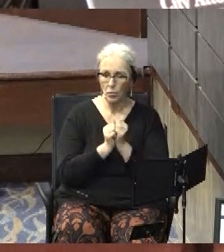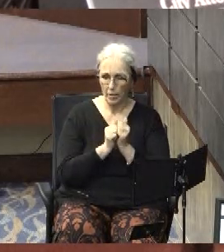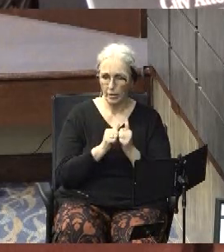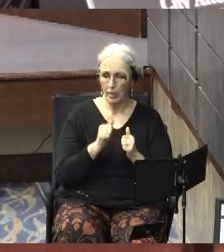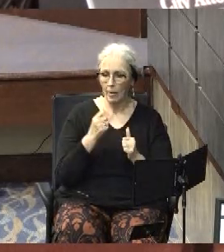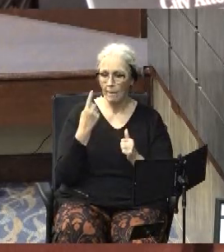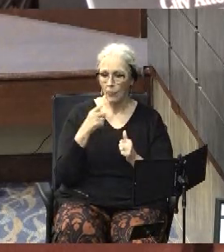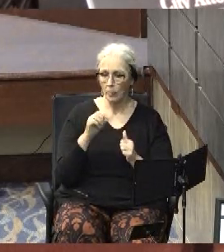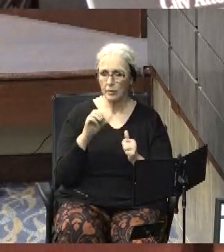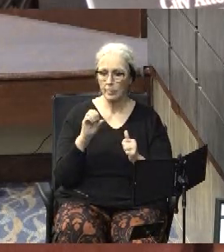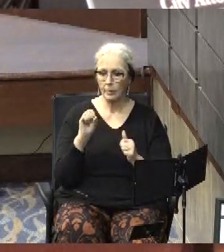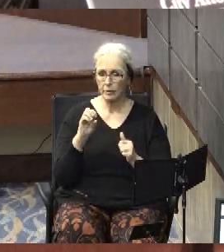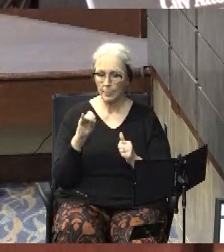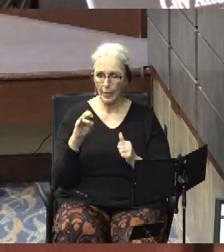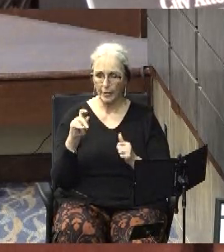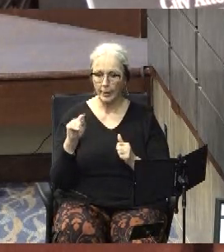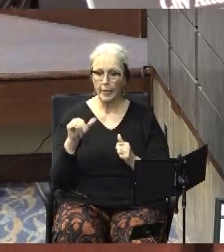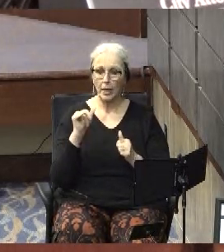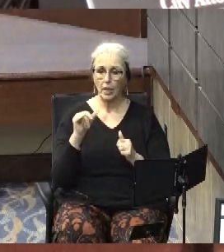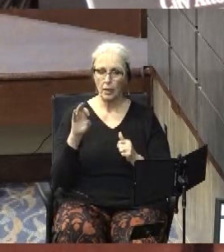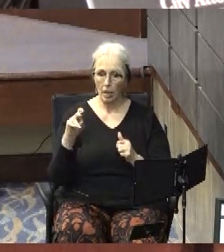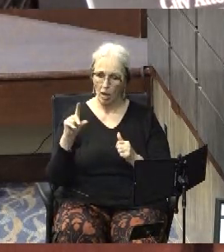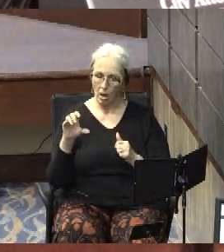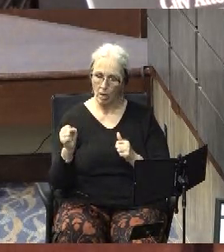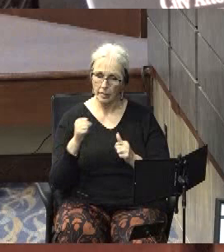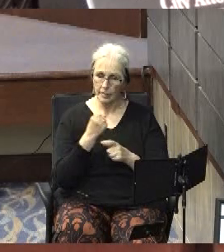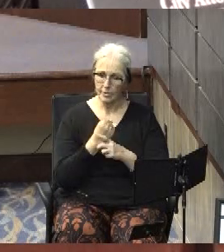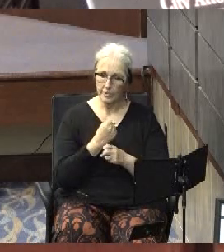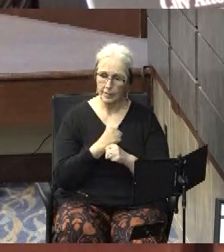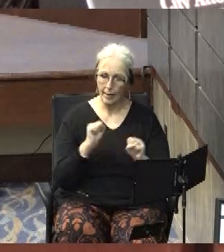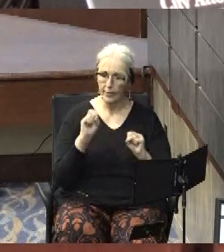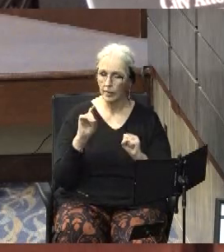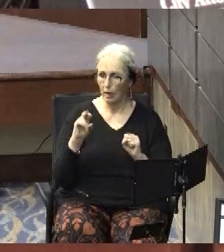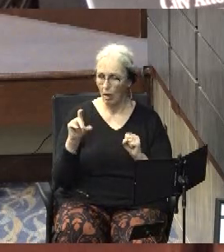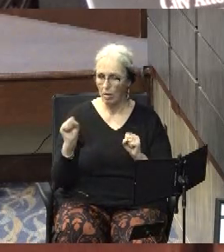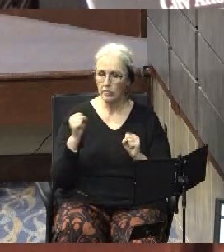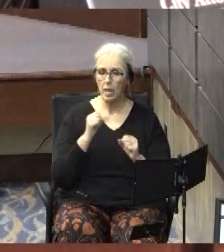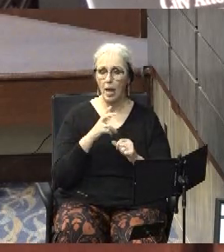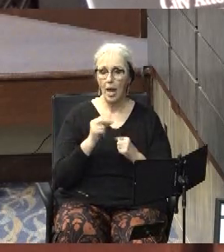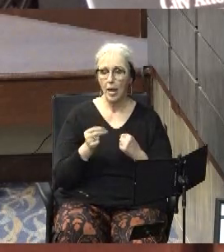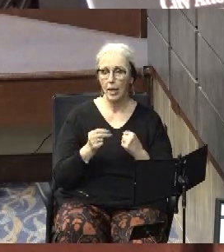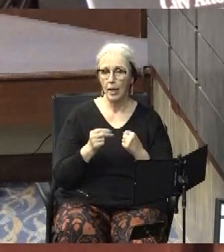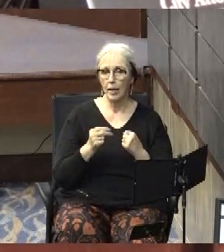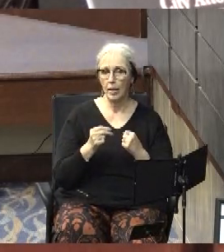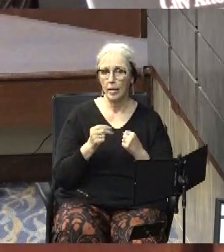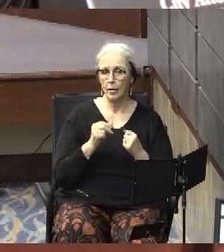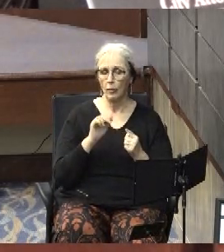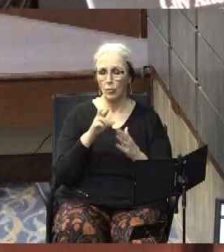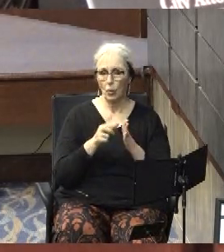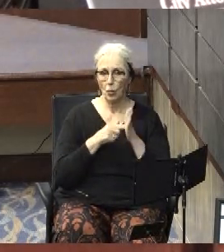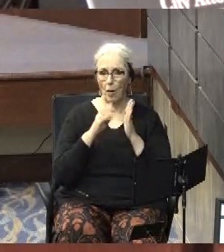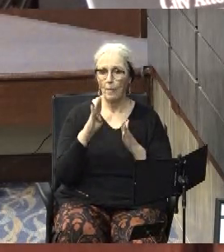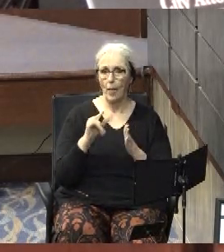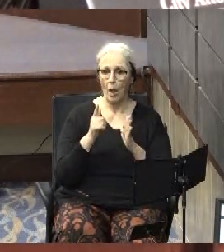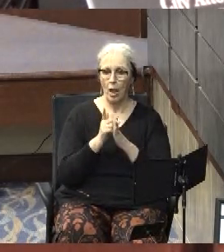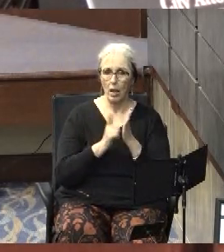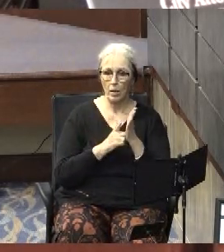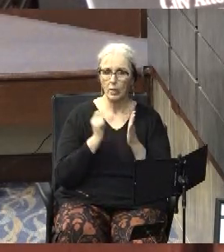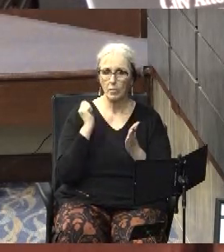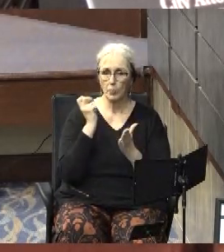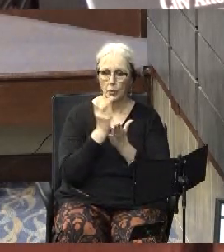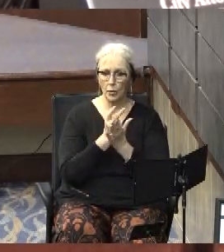severability clause, providing a savings clause, and finally determining the meeting at which this ordinance is passed is open to the public as required by law. This ordinance is